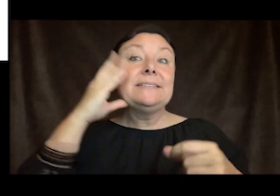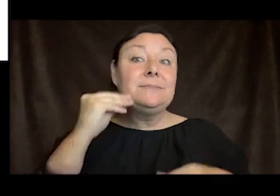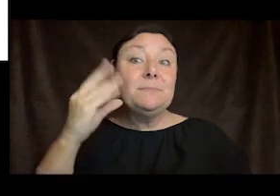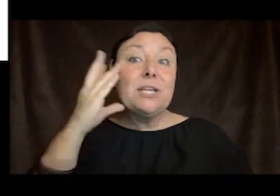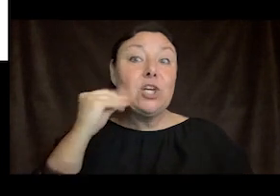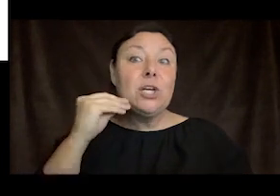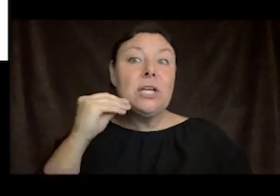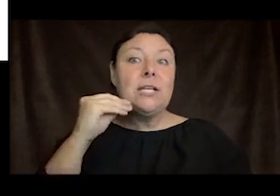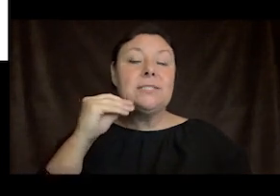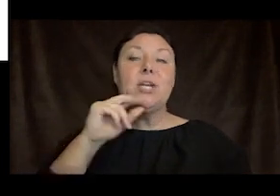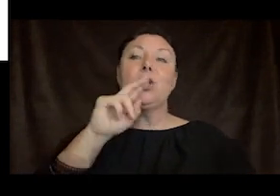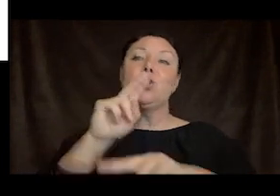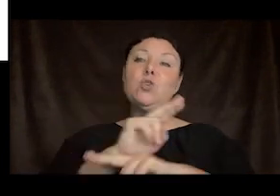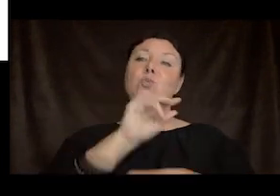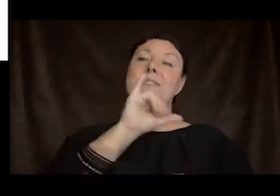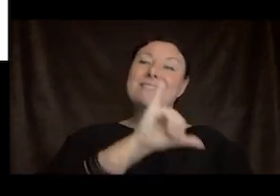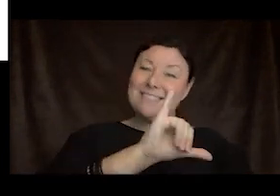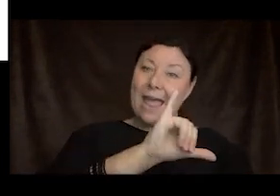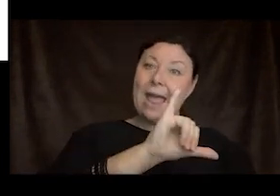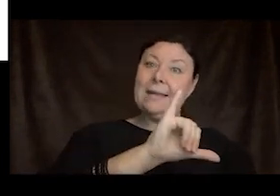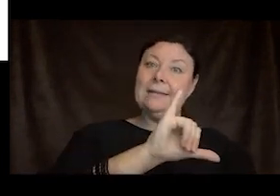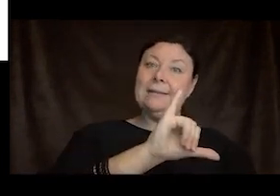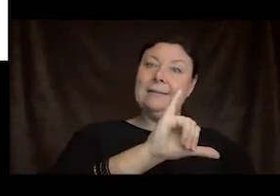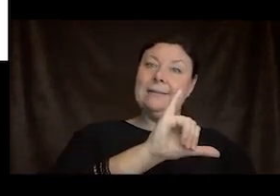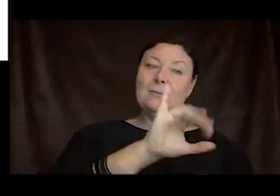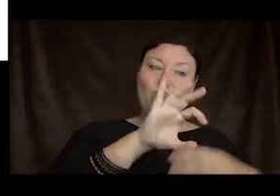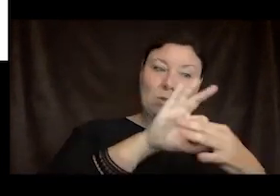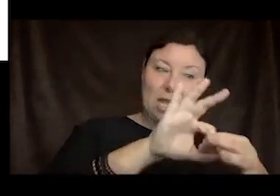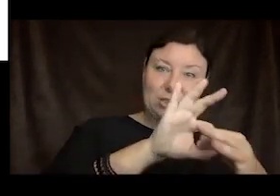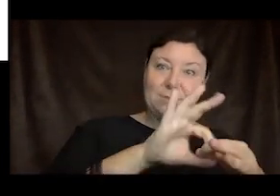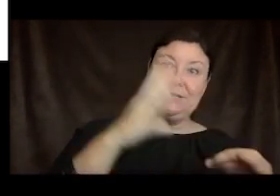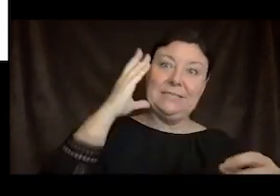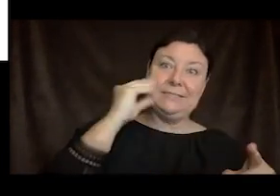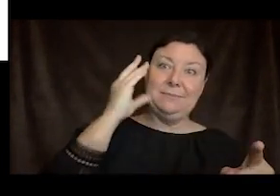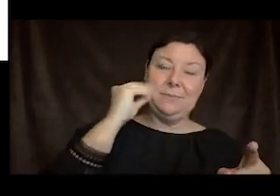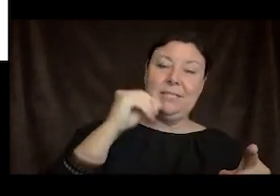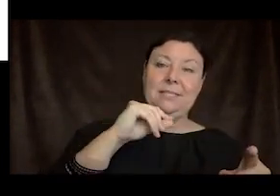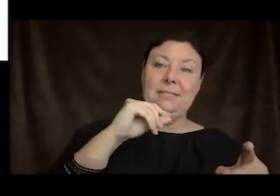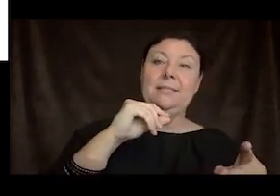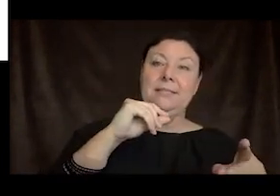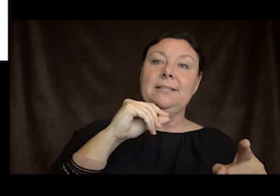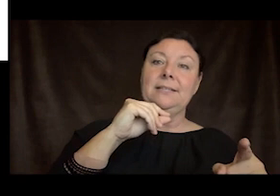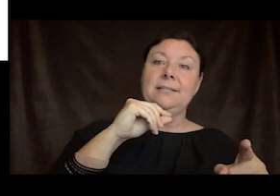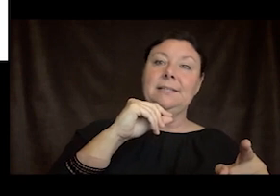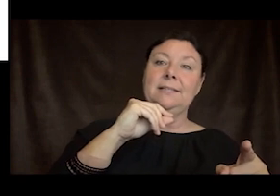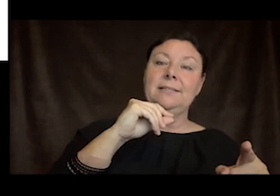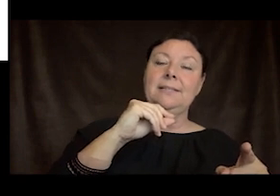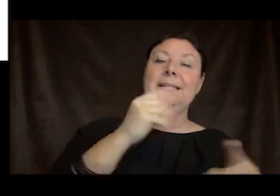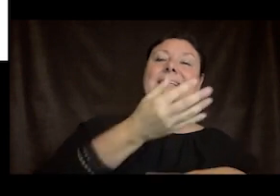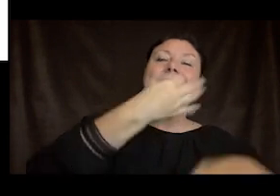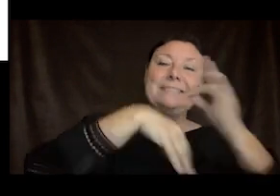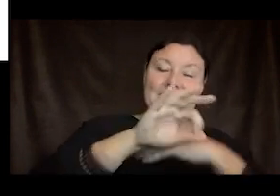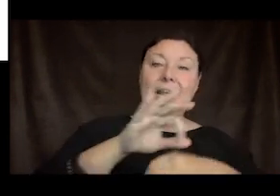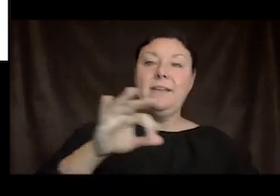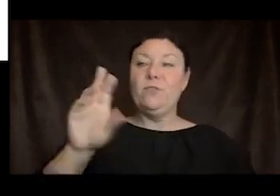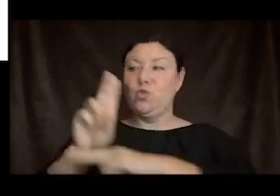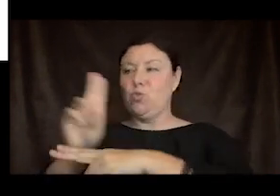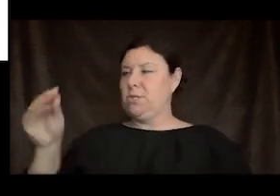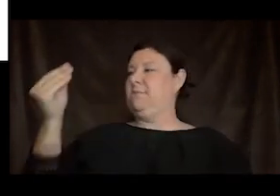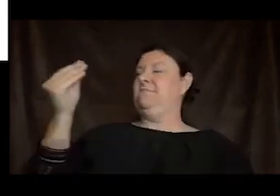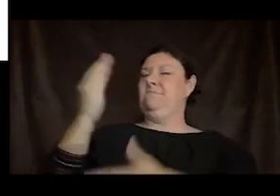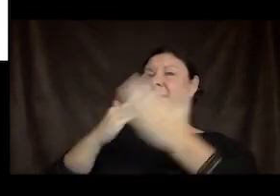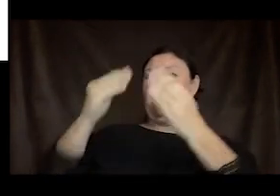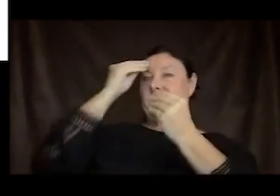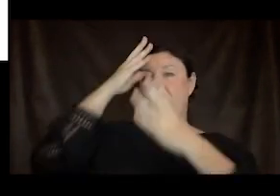experience, and use that as our information touch point rather than stereotyping across a whole group.